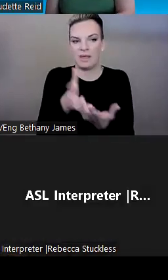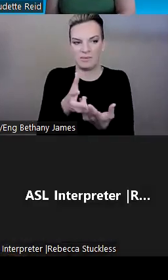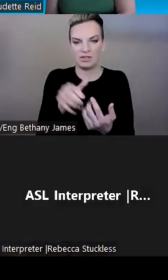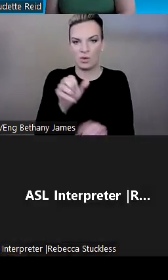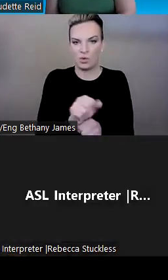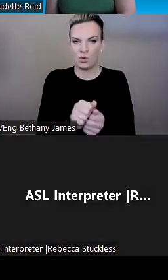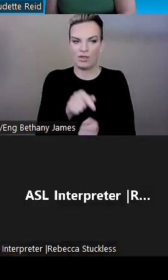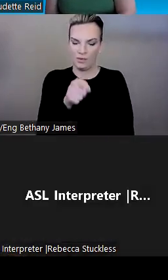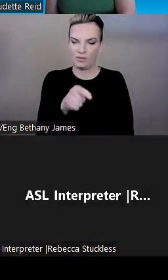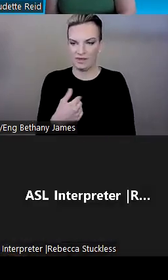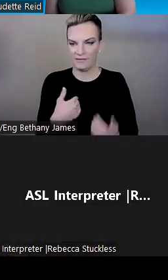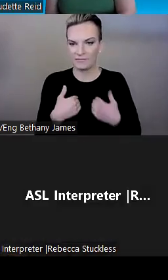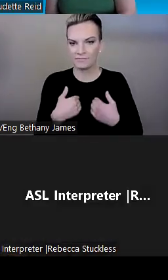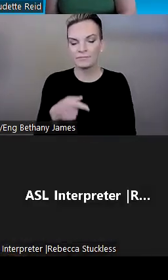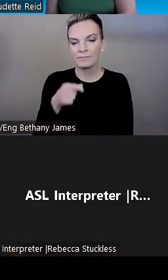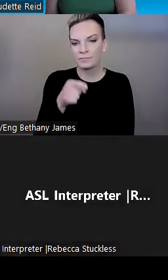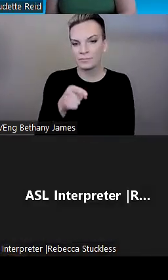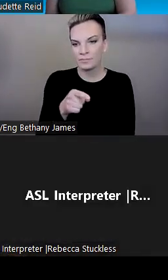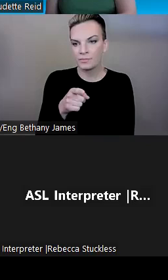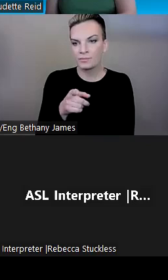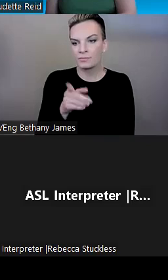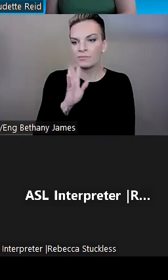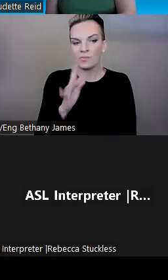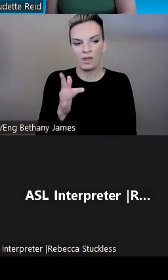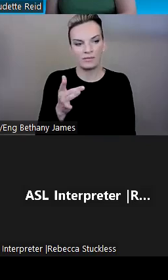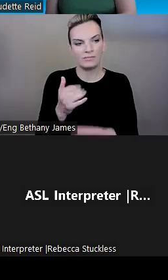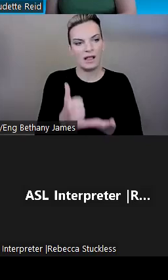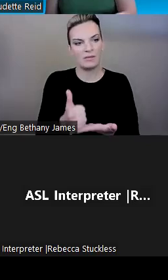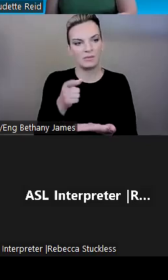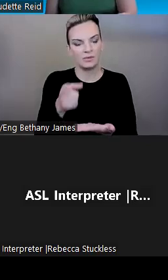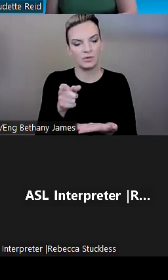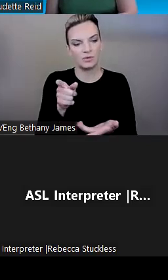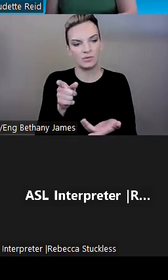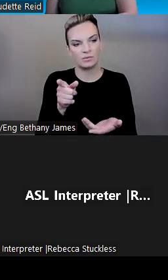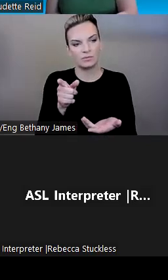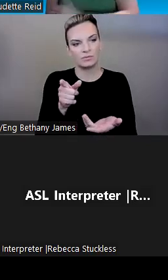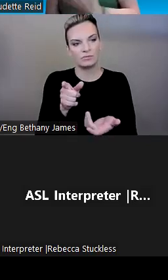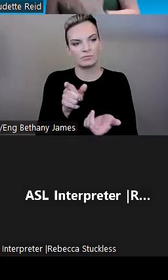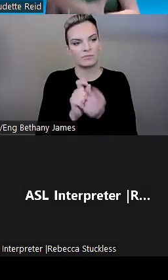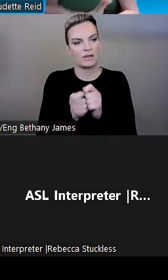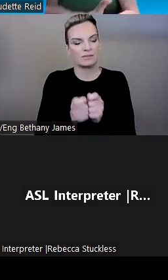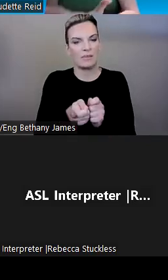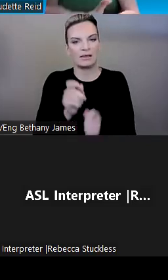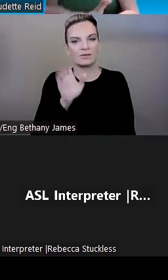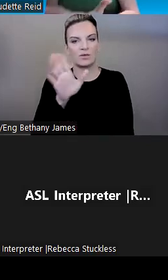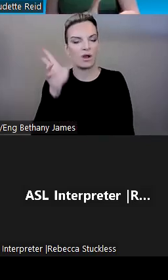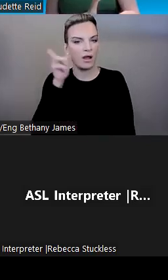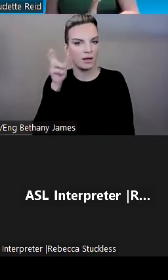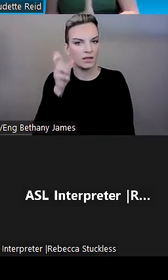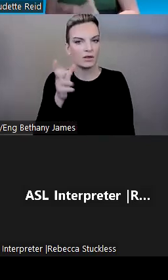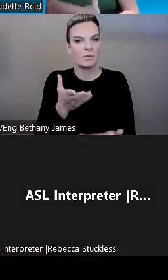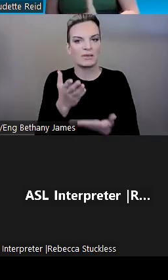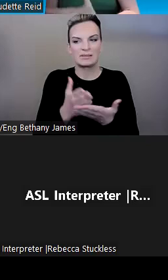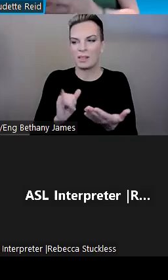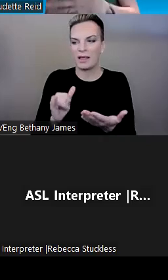headphones. And these are things that help you customize your audio. It amplifies soft